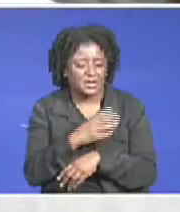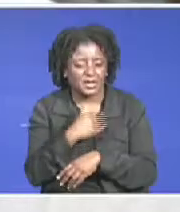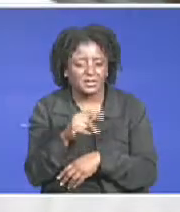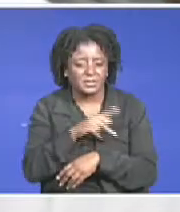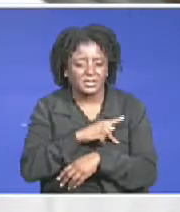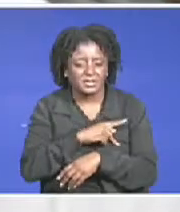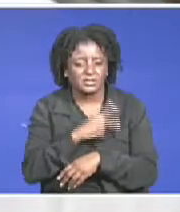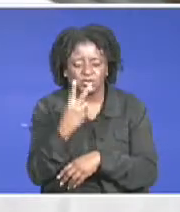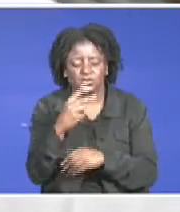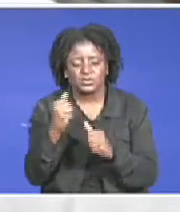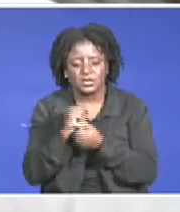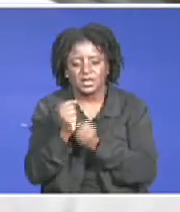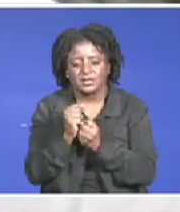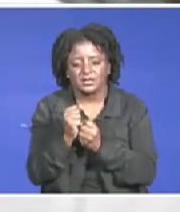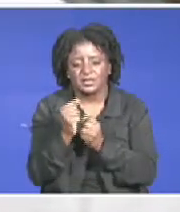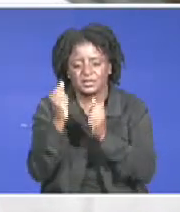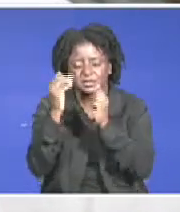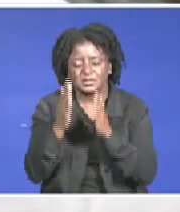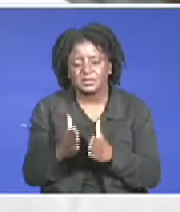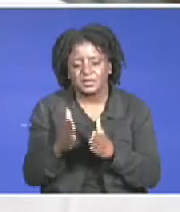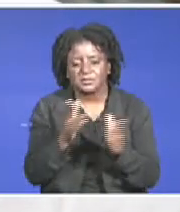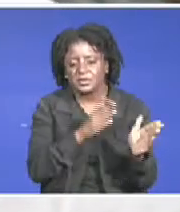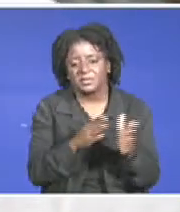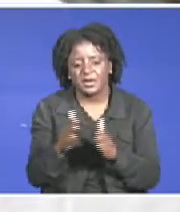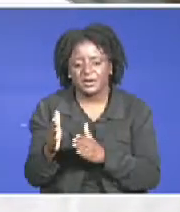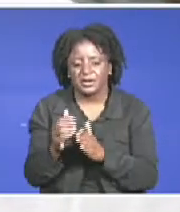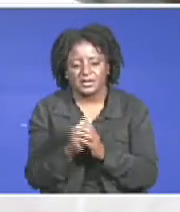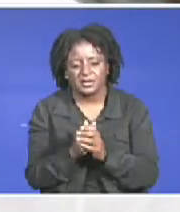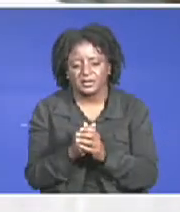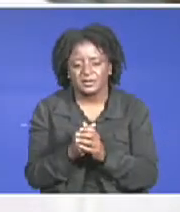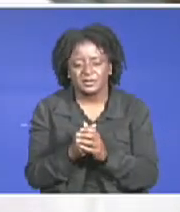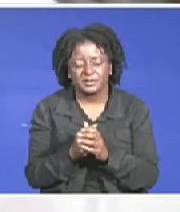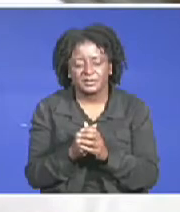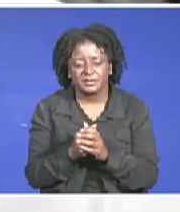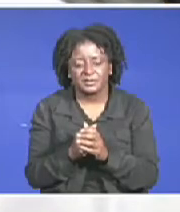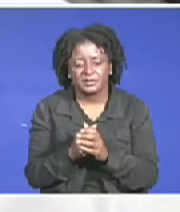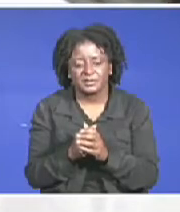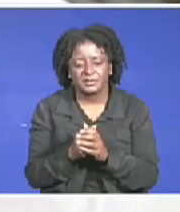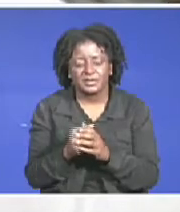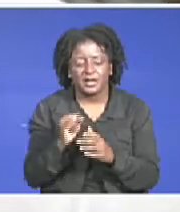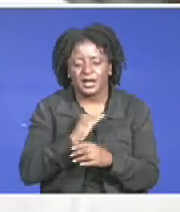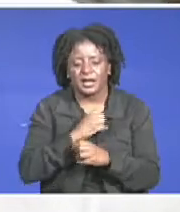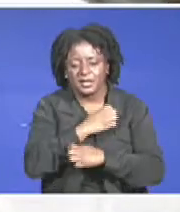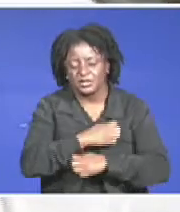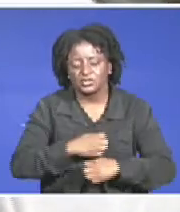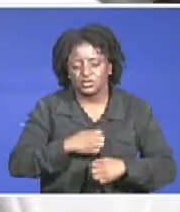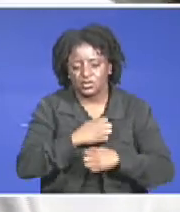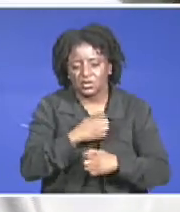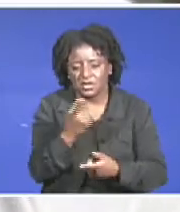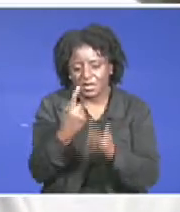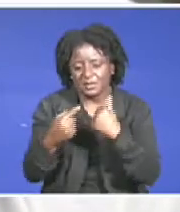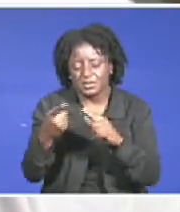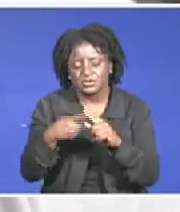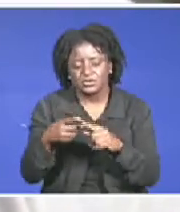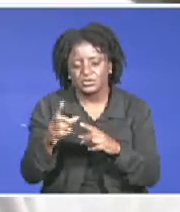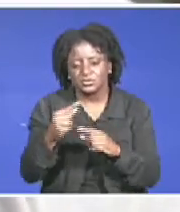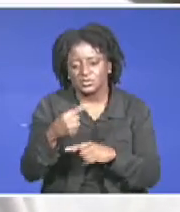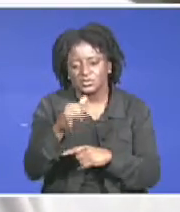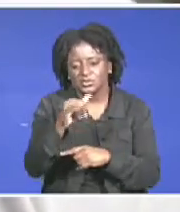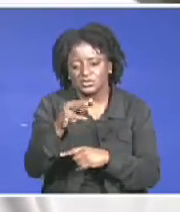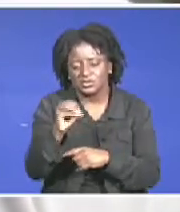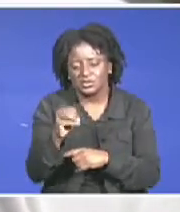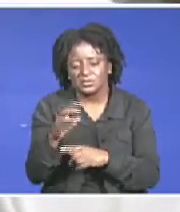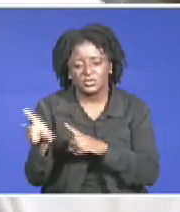ready. For me, the diet itself is a bit of a struggle. You know, I actually enjoy coming to the gym and, you know, doing